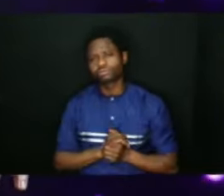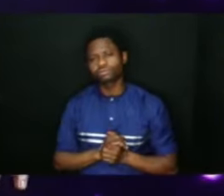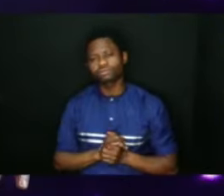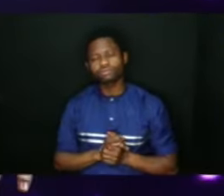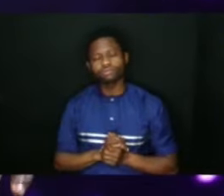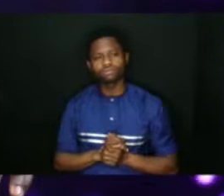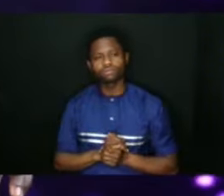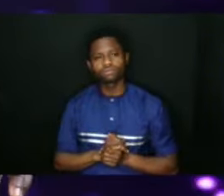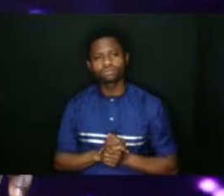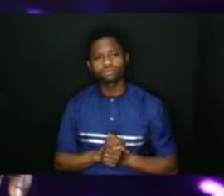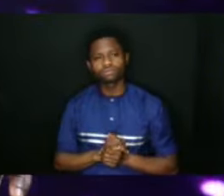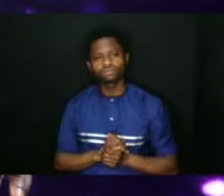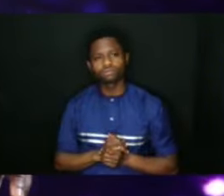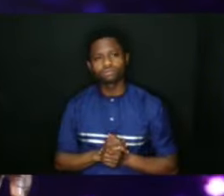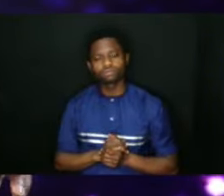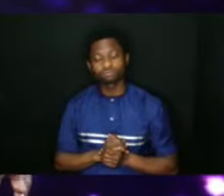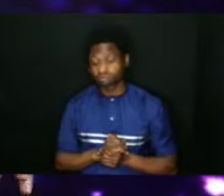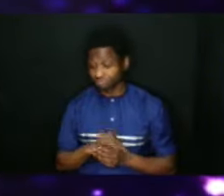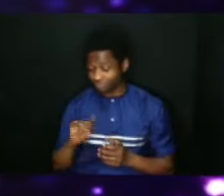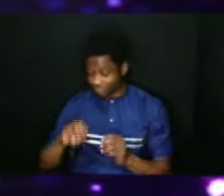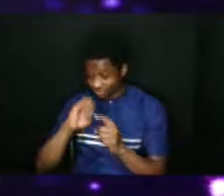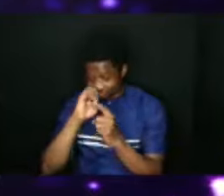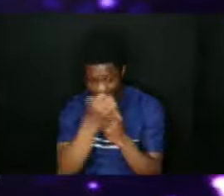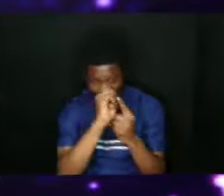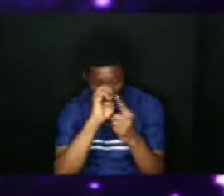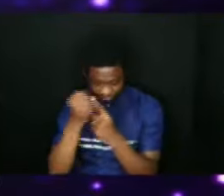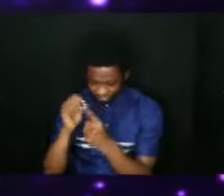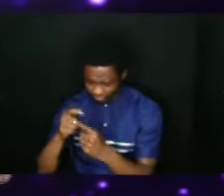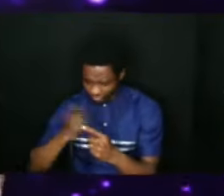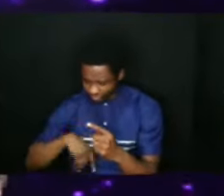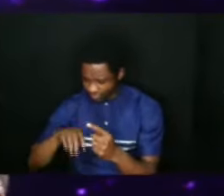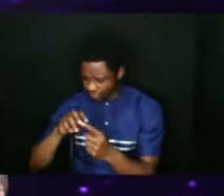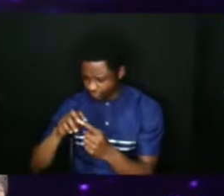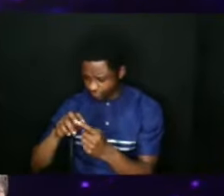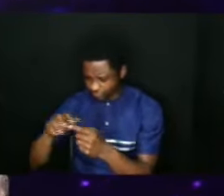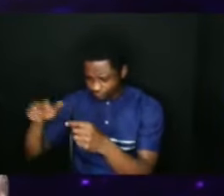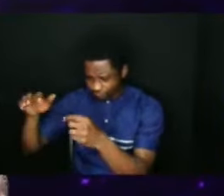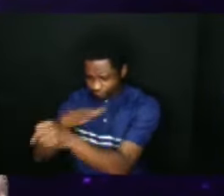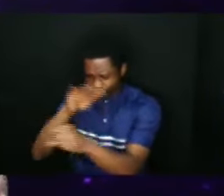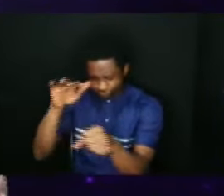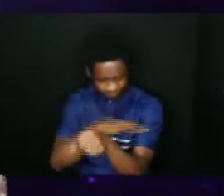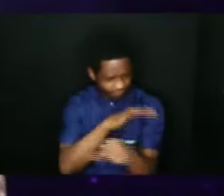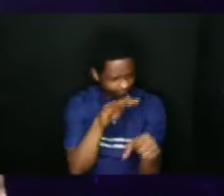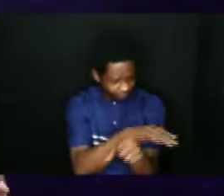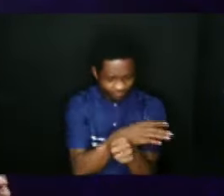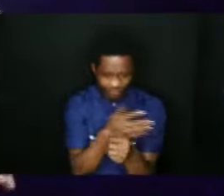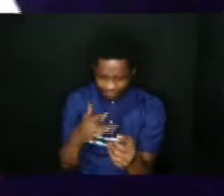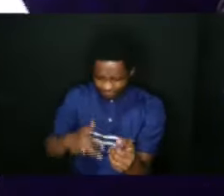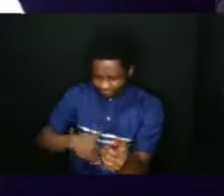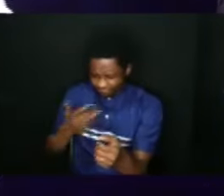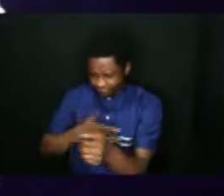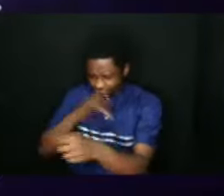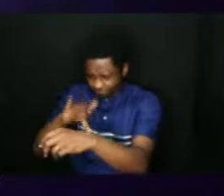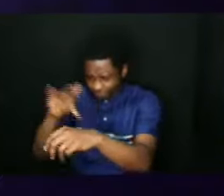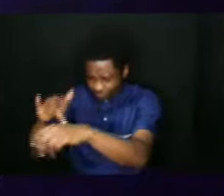ourselves. The environment must be saturated with our presence.